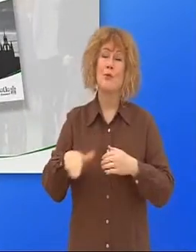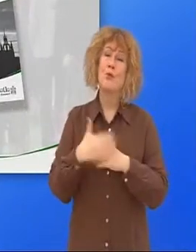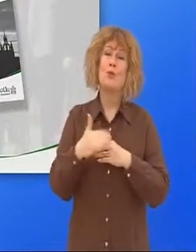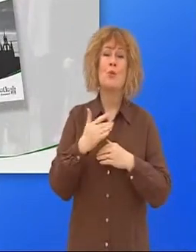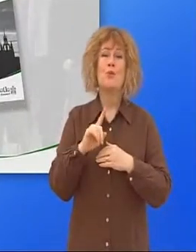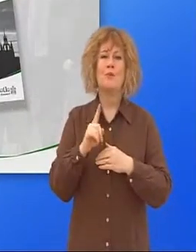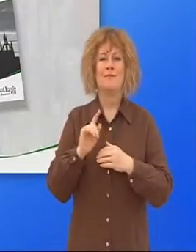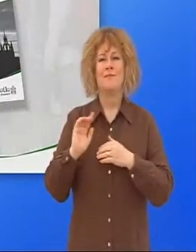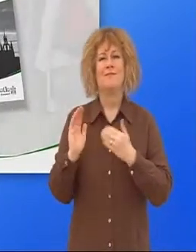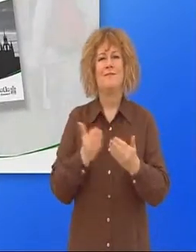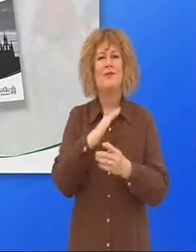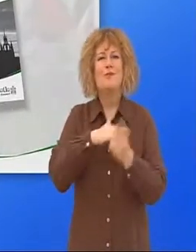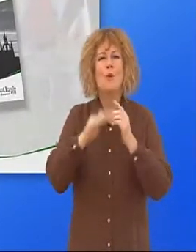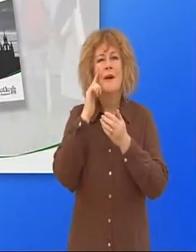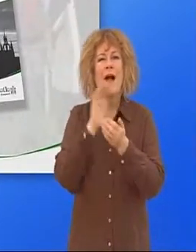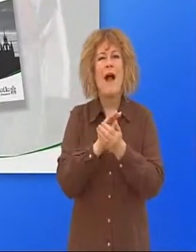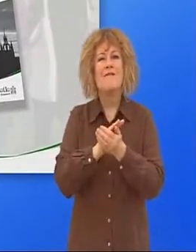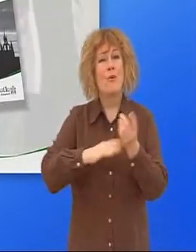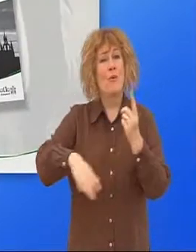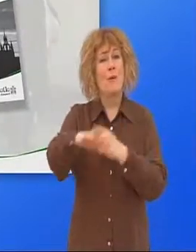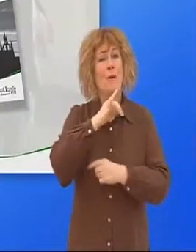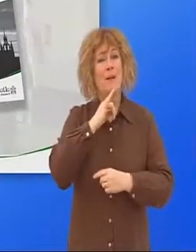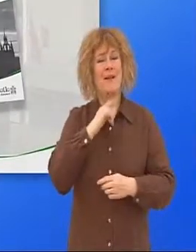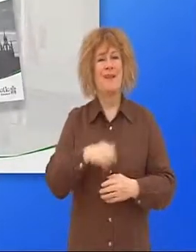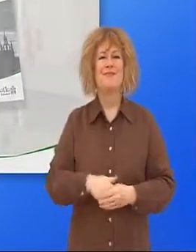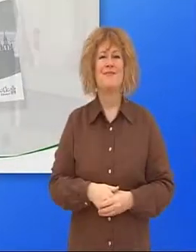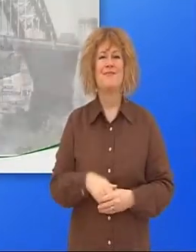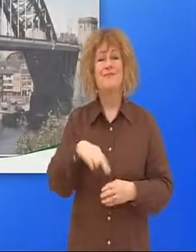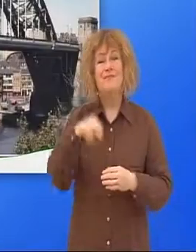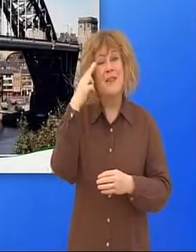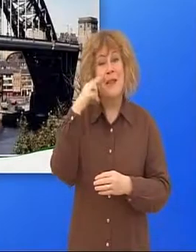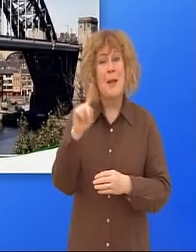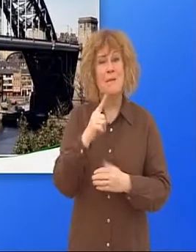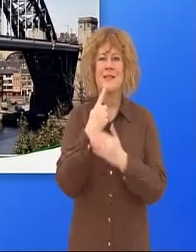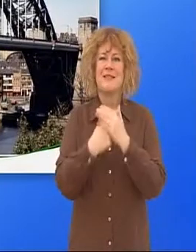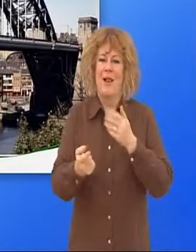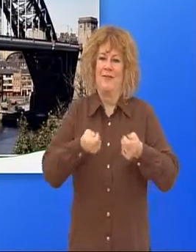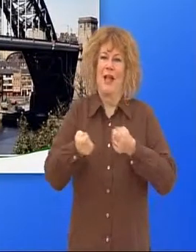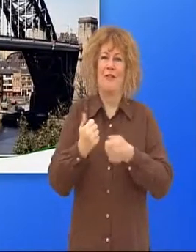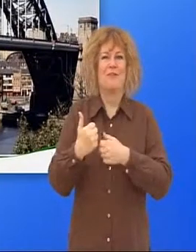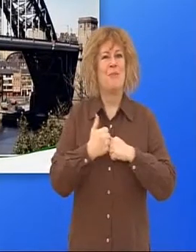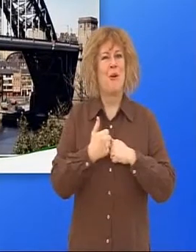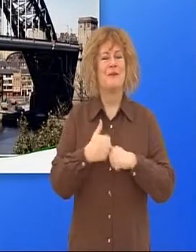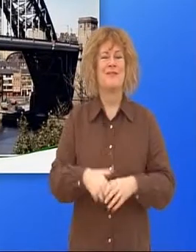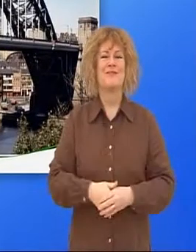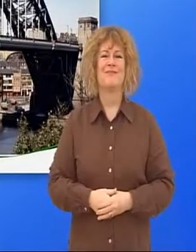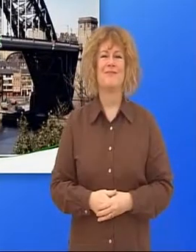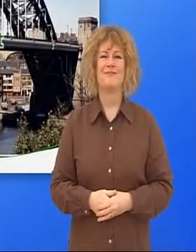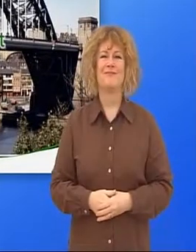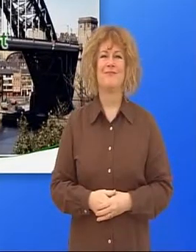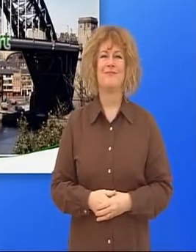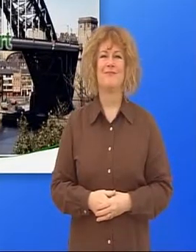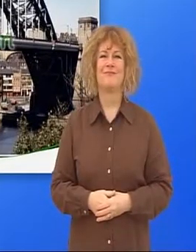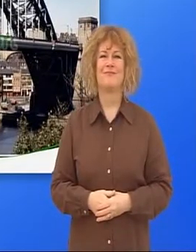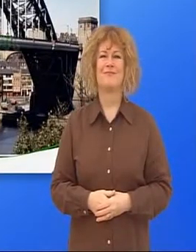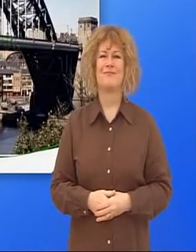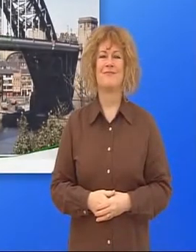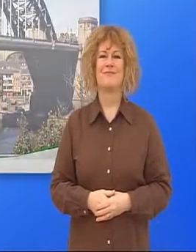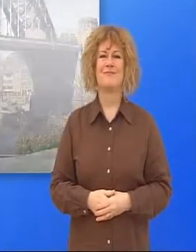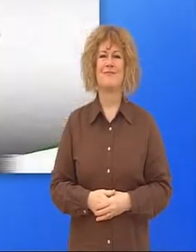is introducing a new way of providing social care to people in the city. This new way of working is called self-directed